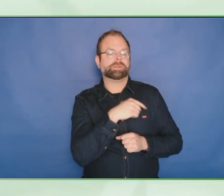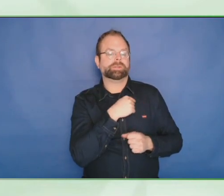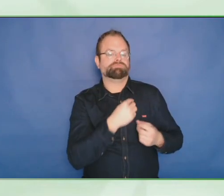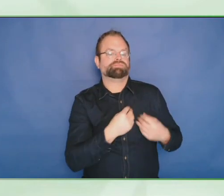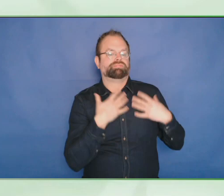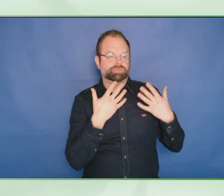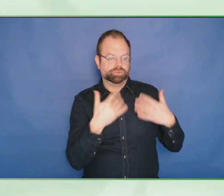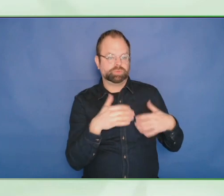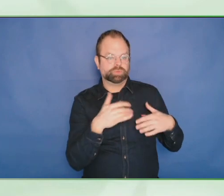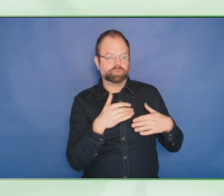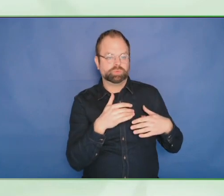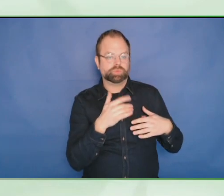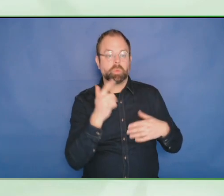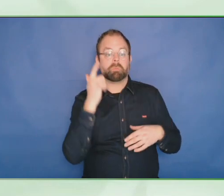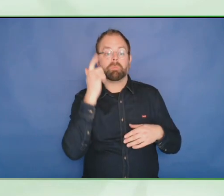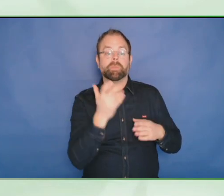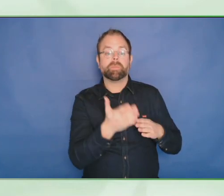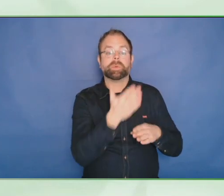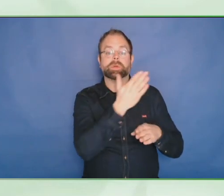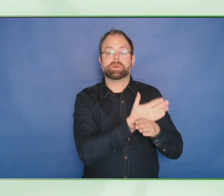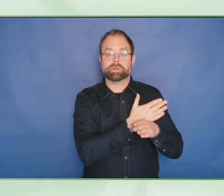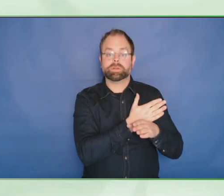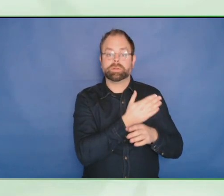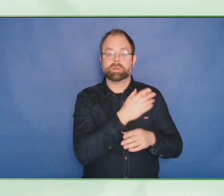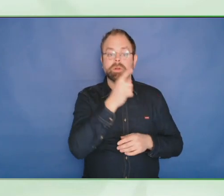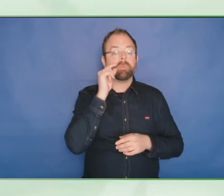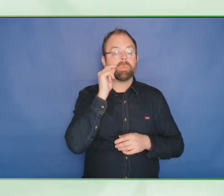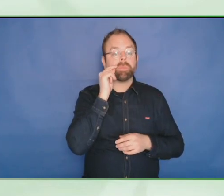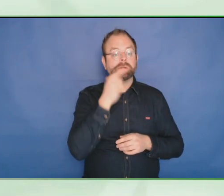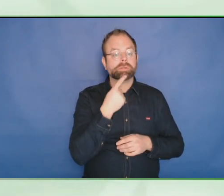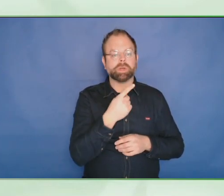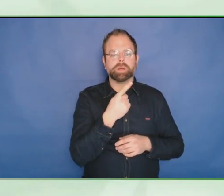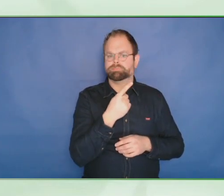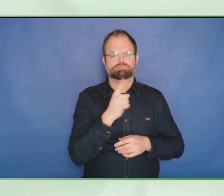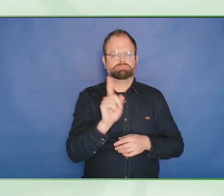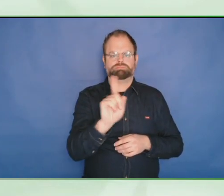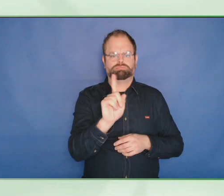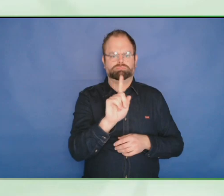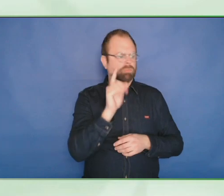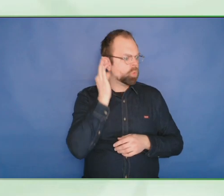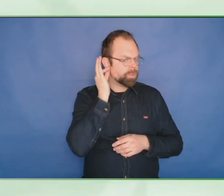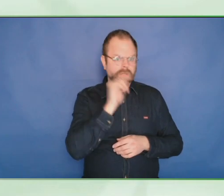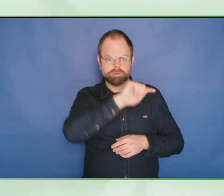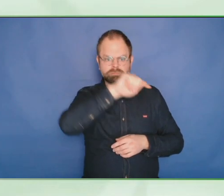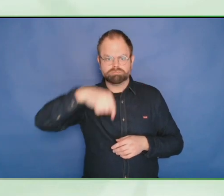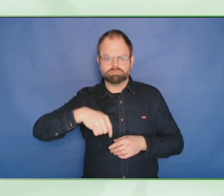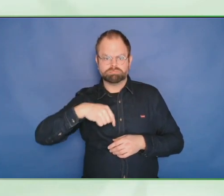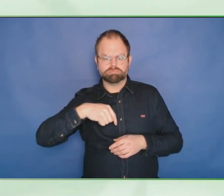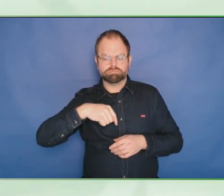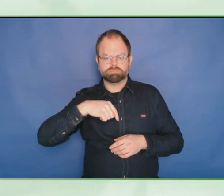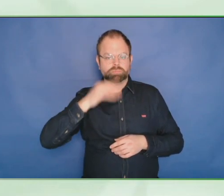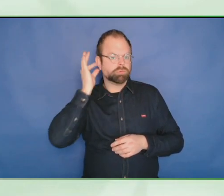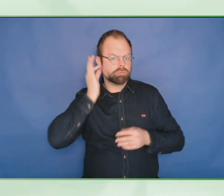wants to come without her father know. So, but finally, the attitude of the father was changed.